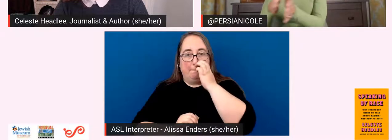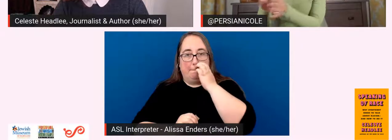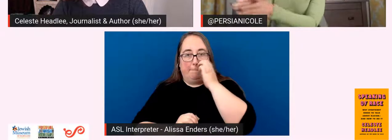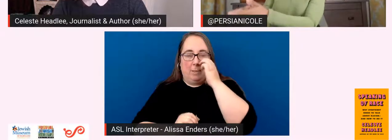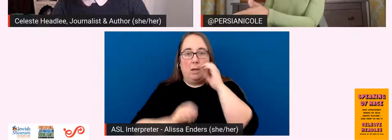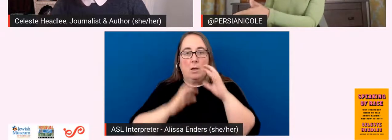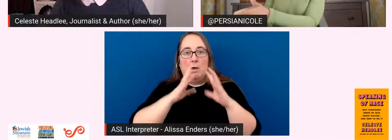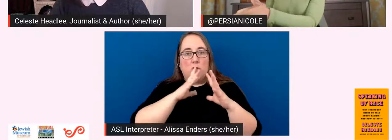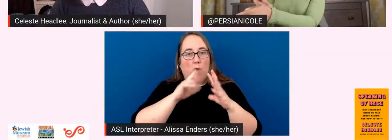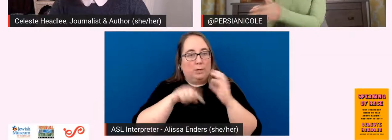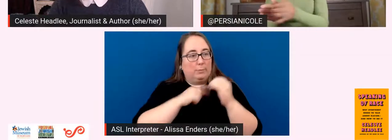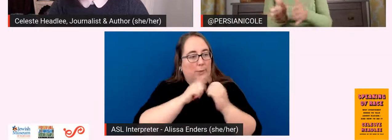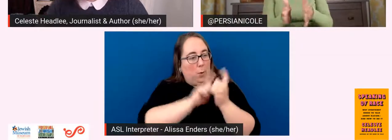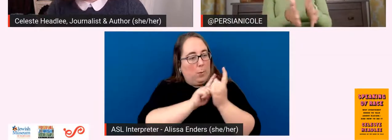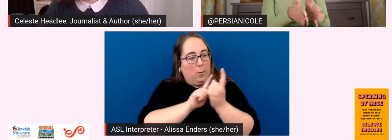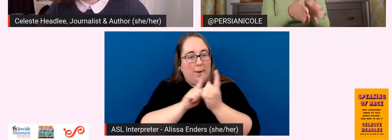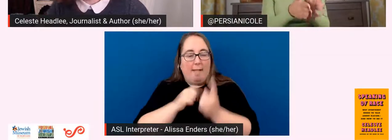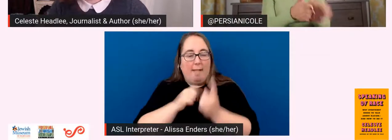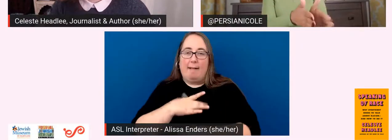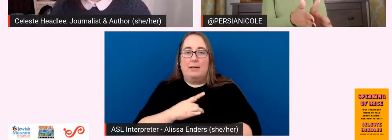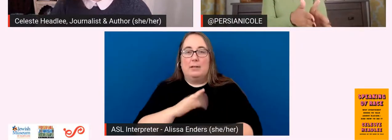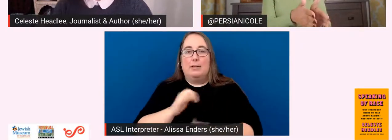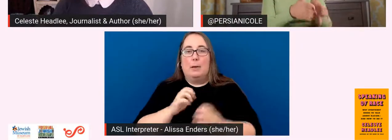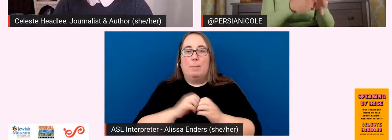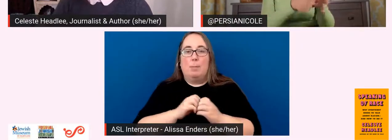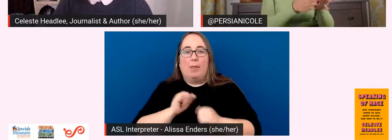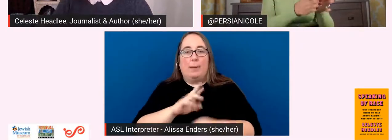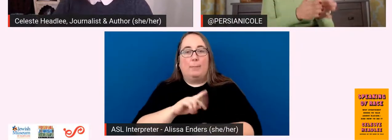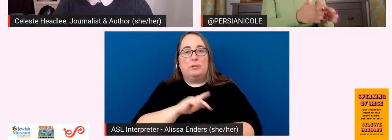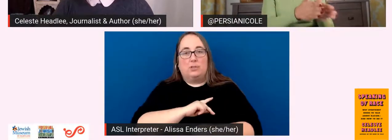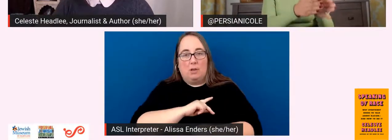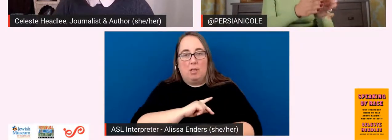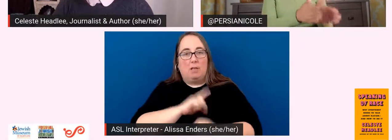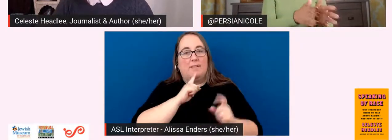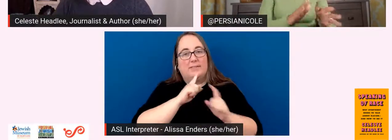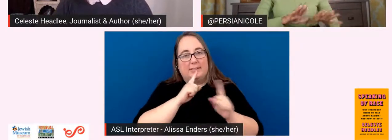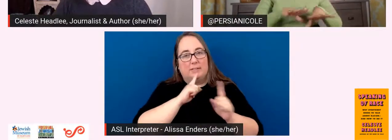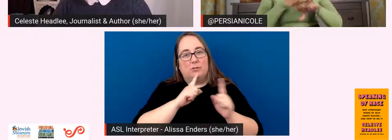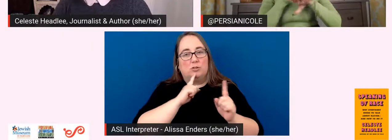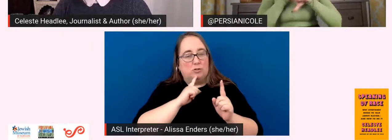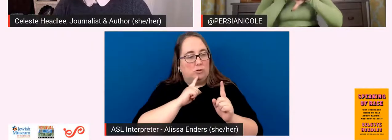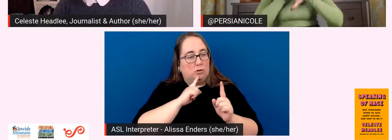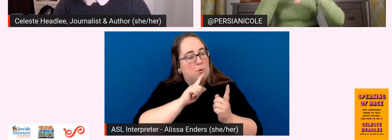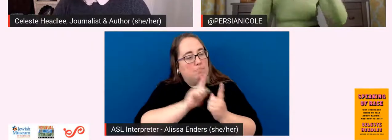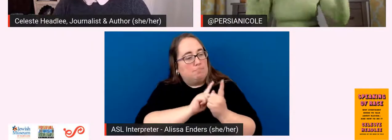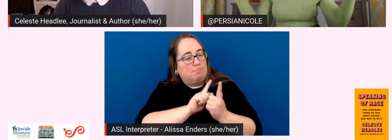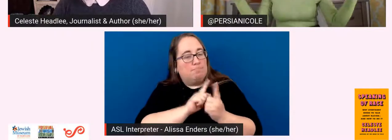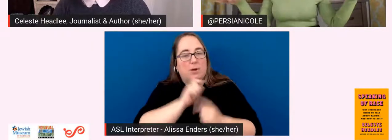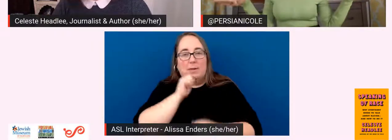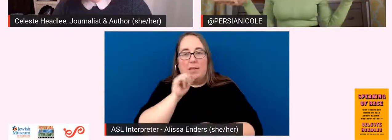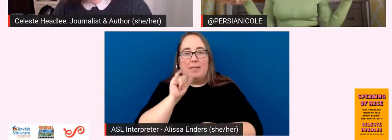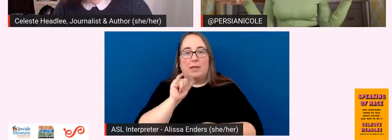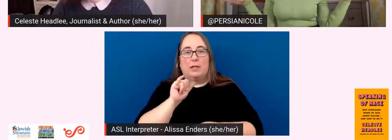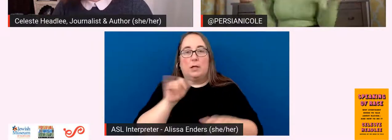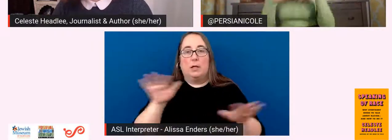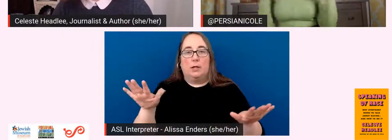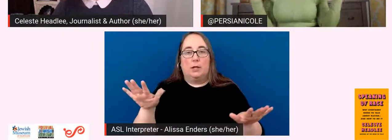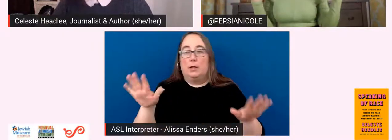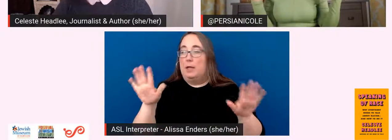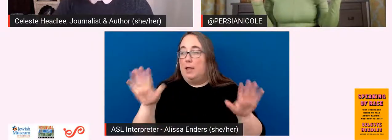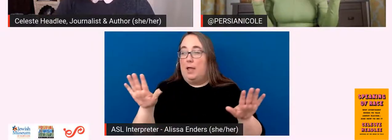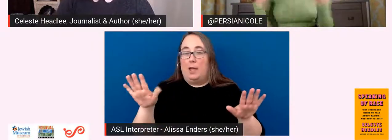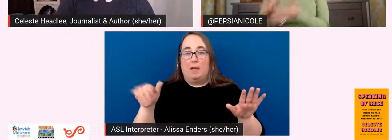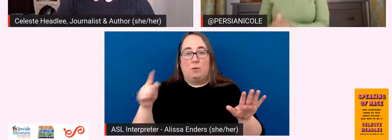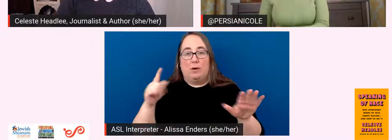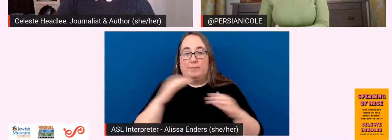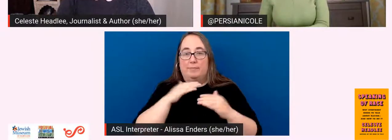like one by one, so that it seems more of like a personal conversation directly to them versus like a all around table, like, hey, everybody, we're